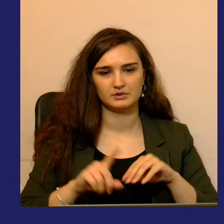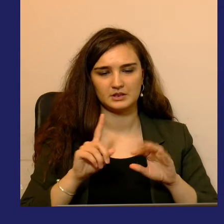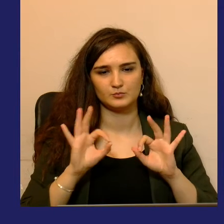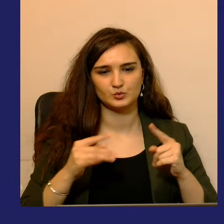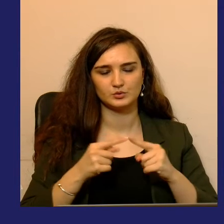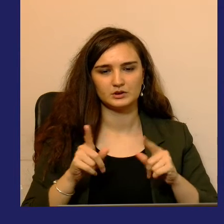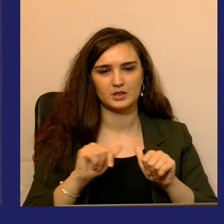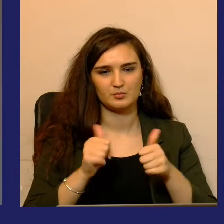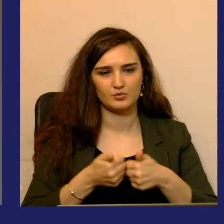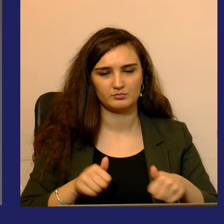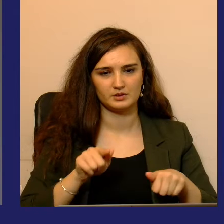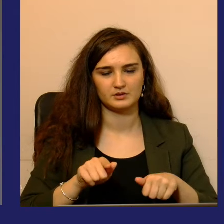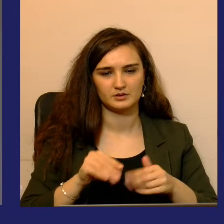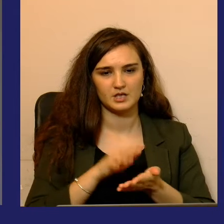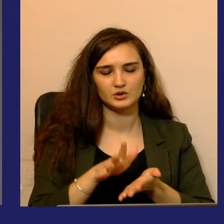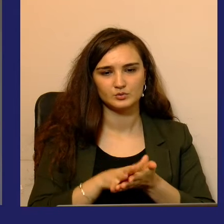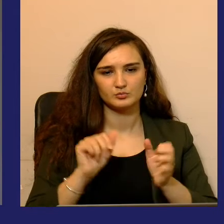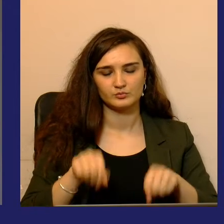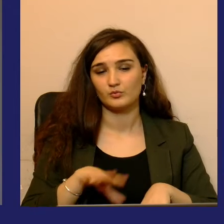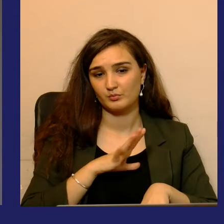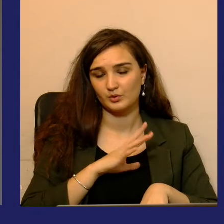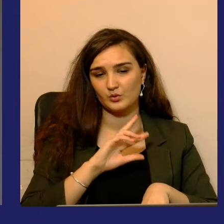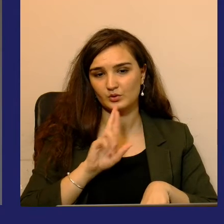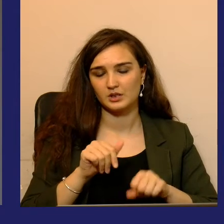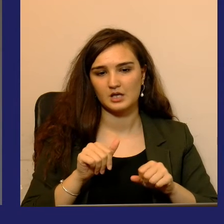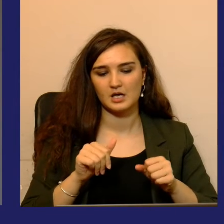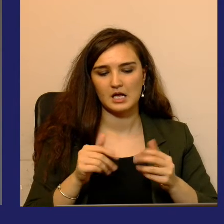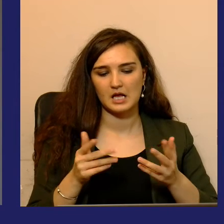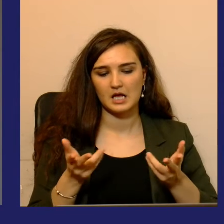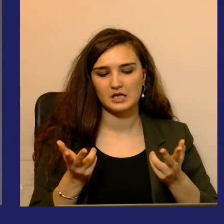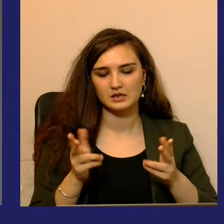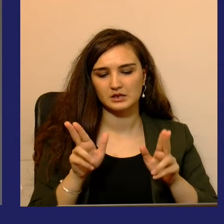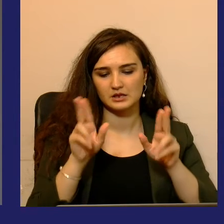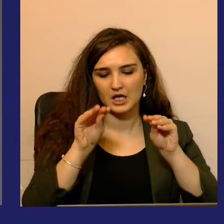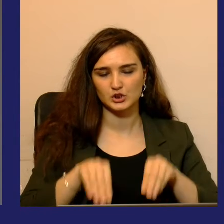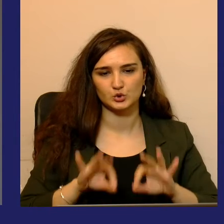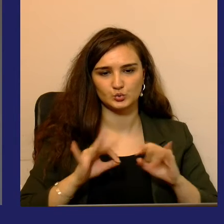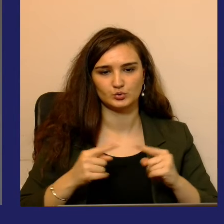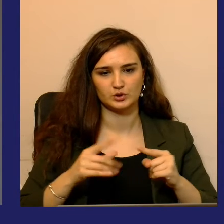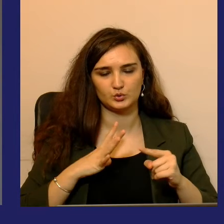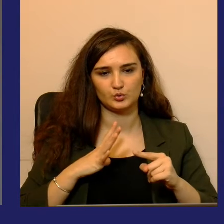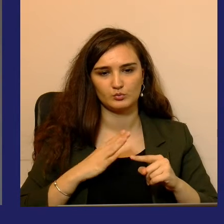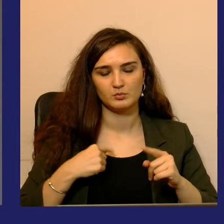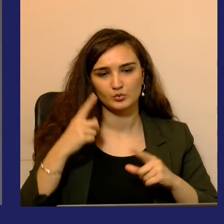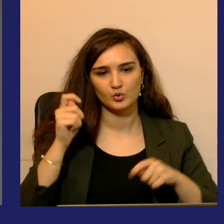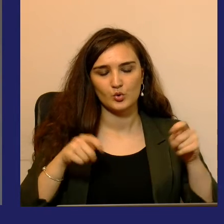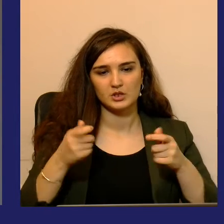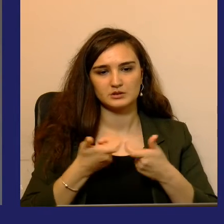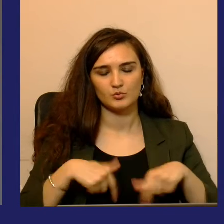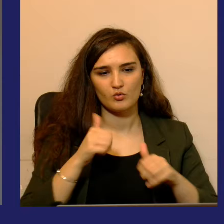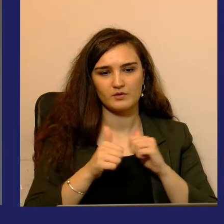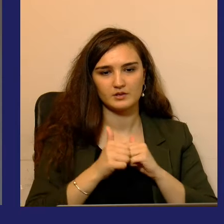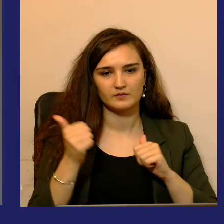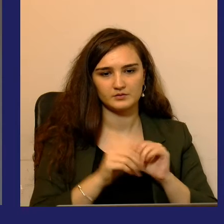of reporting. And I think, you know, to Congress almost weekly, I think. And I think that's sort of one example. On